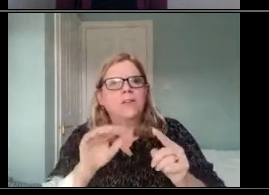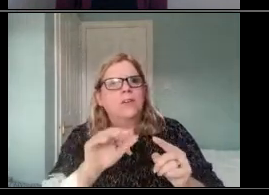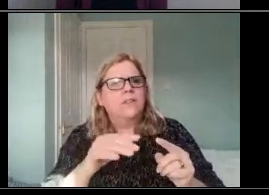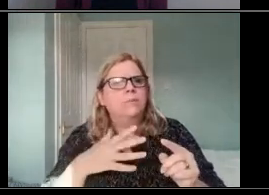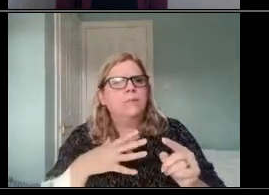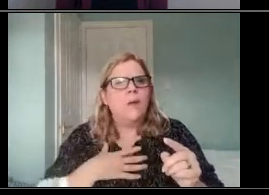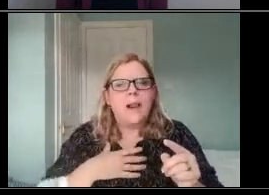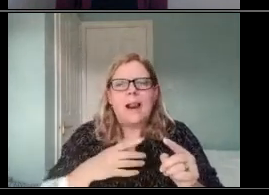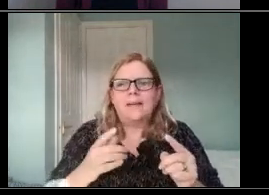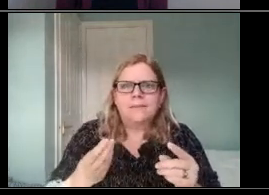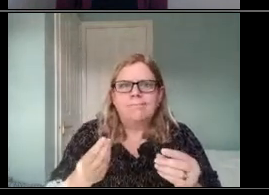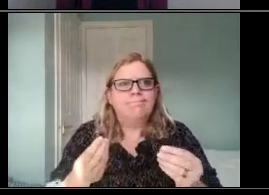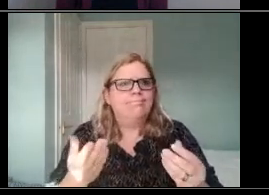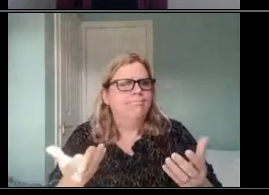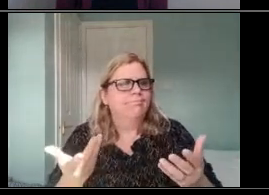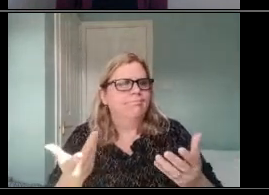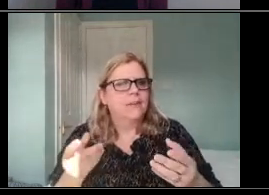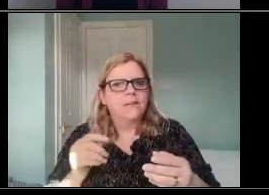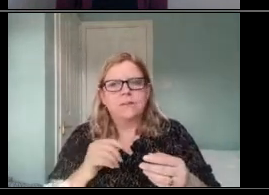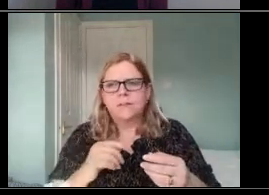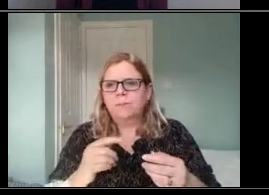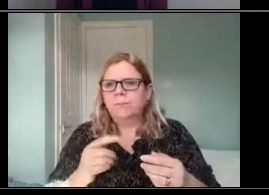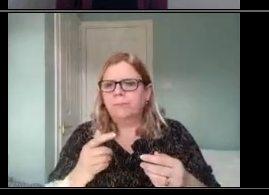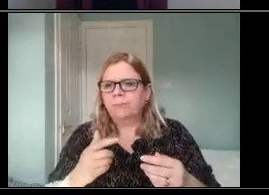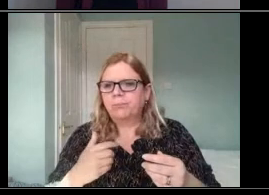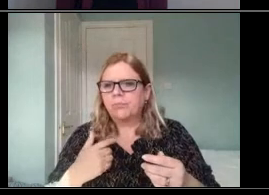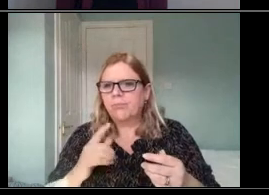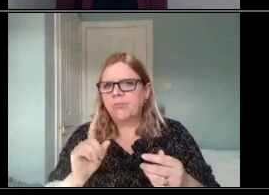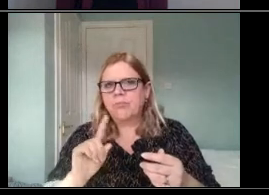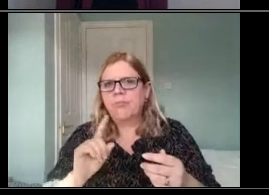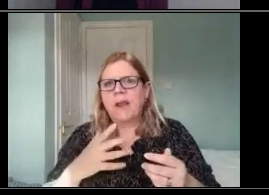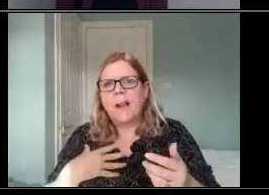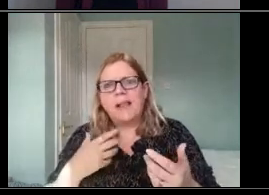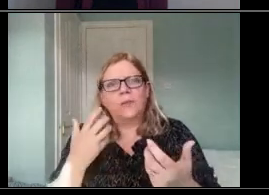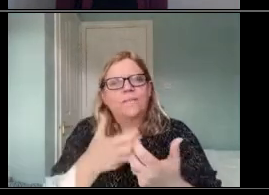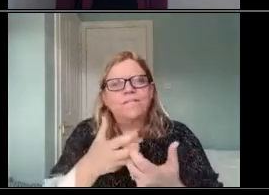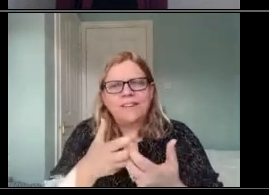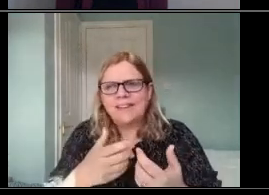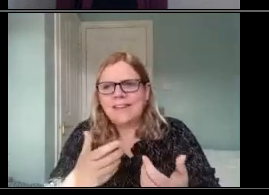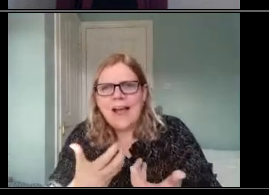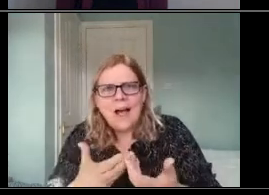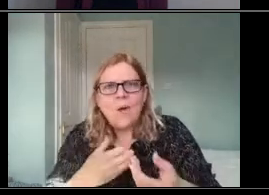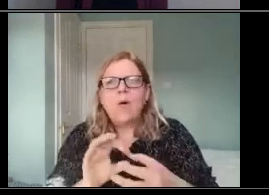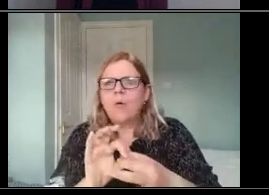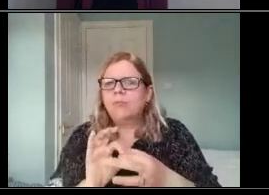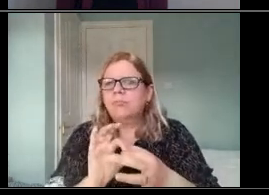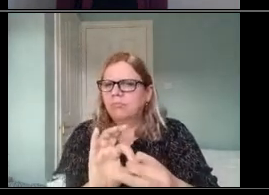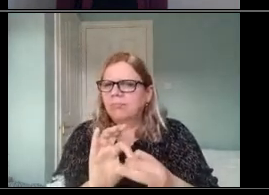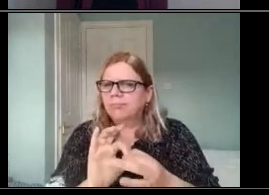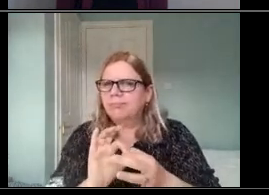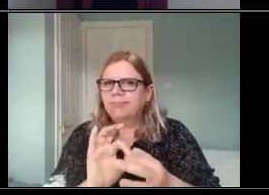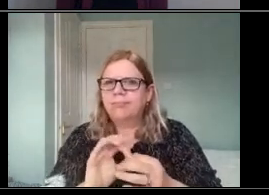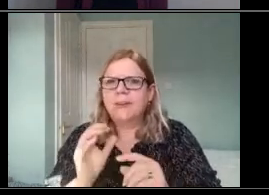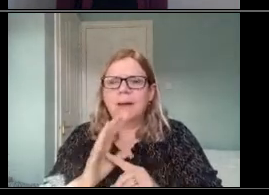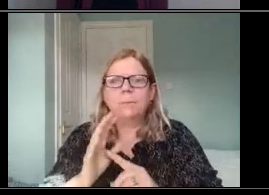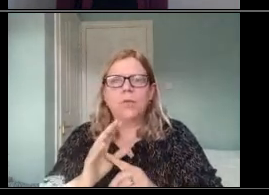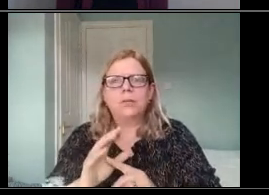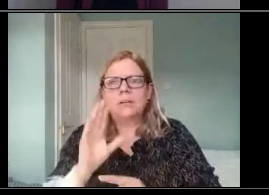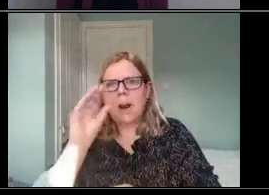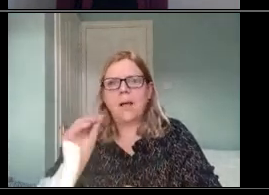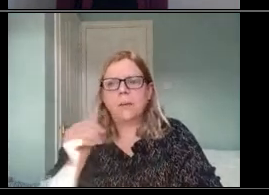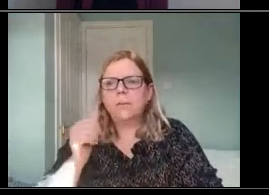what it is that they need, maybe conversations with line managers to get a sense of how we work together, how